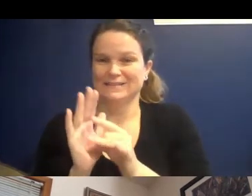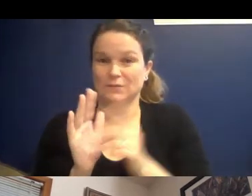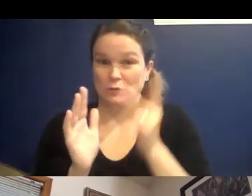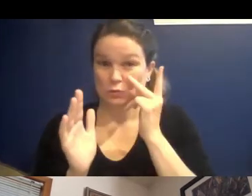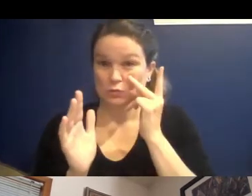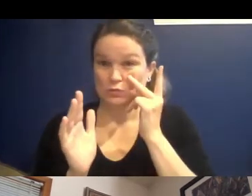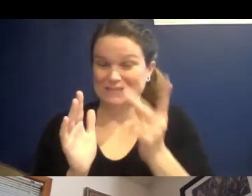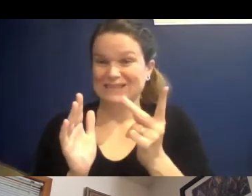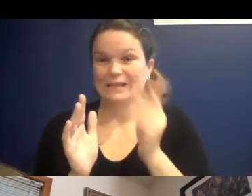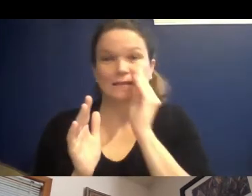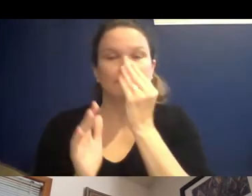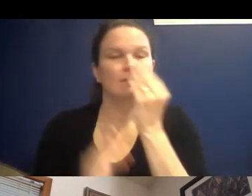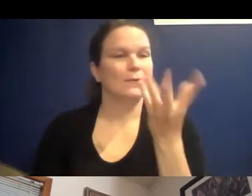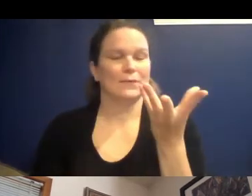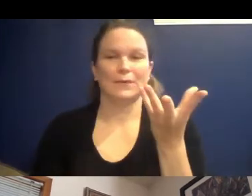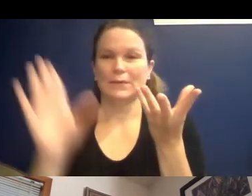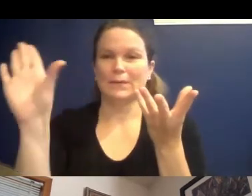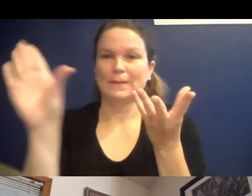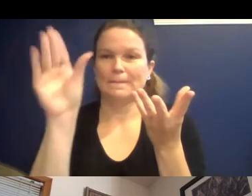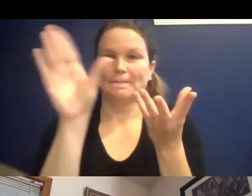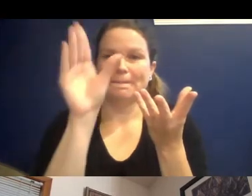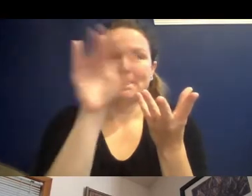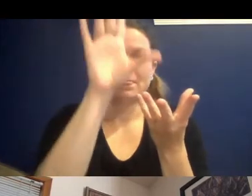on the flower and access the nectar ports.